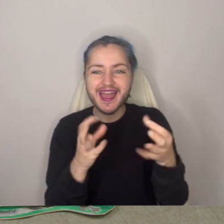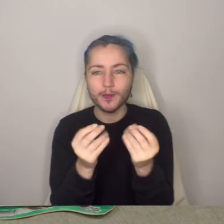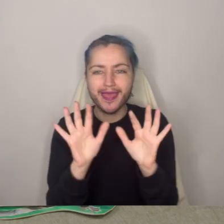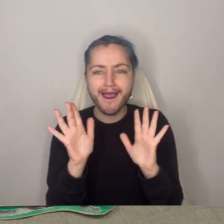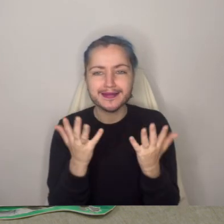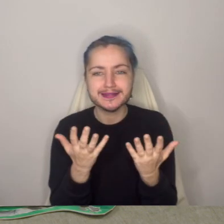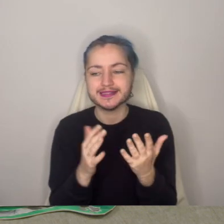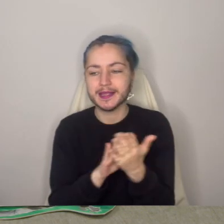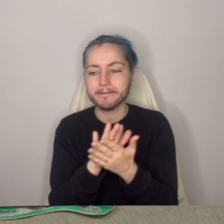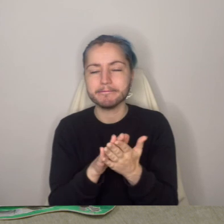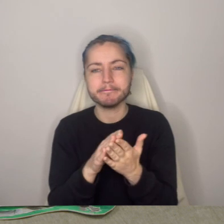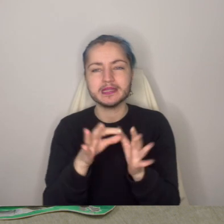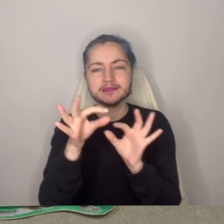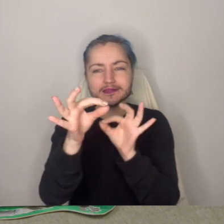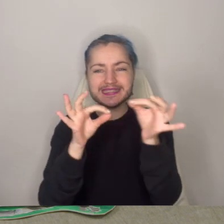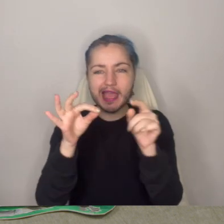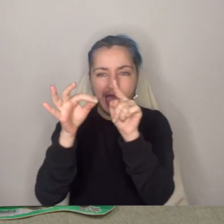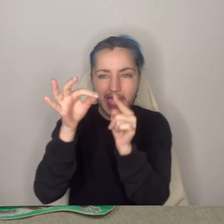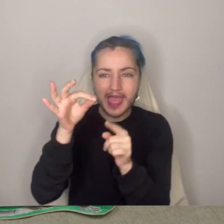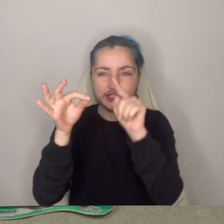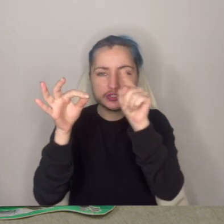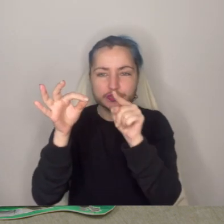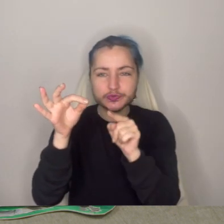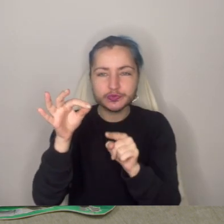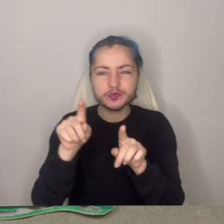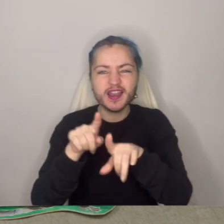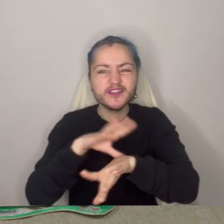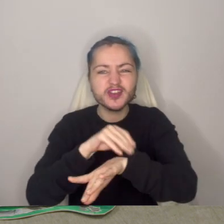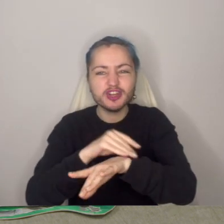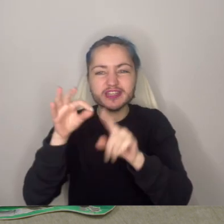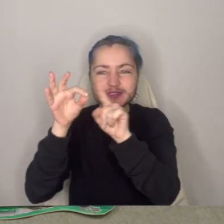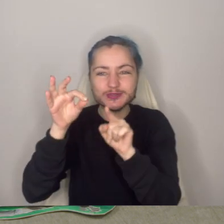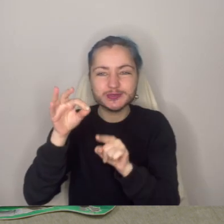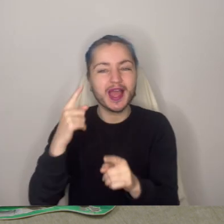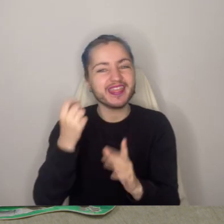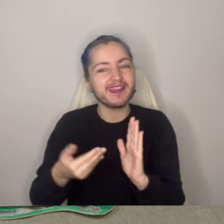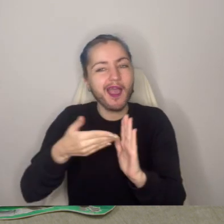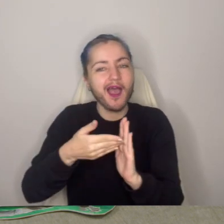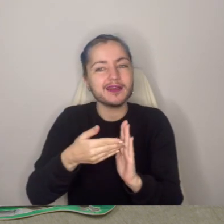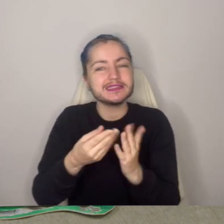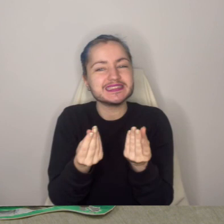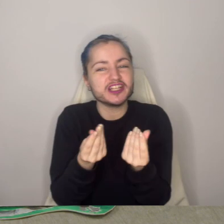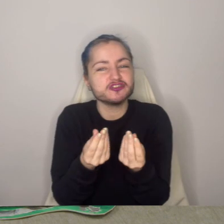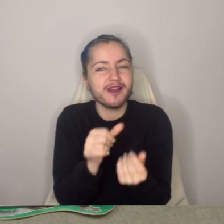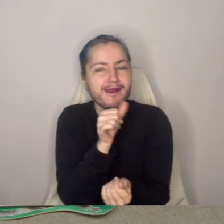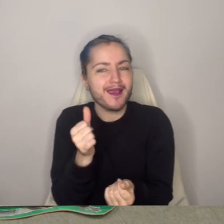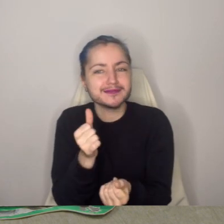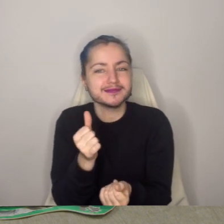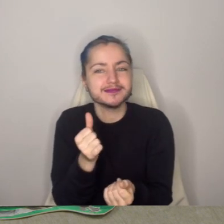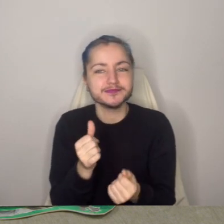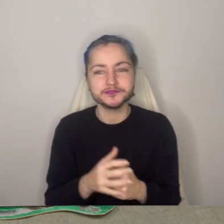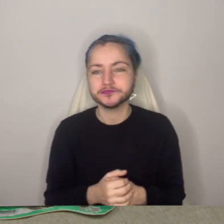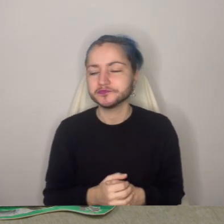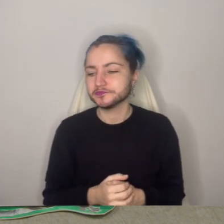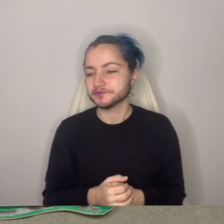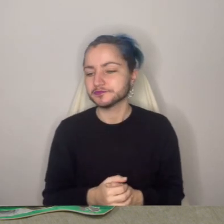has this kind of furry edge, which again adds quite a nice texture to the piece.